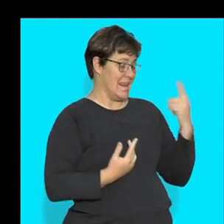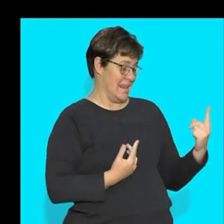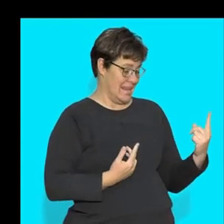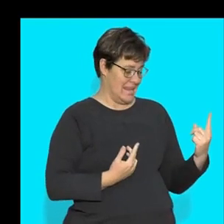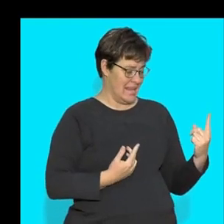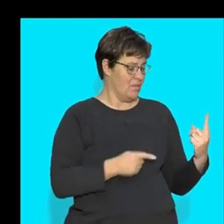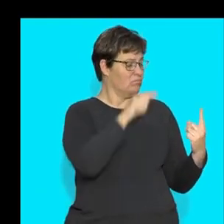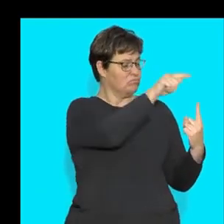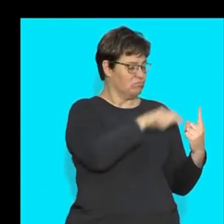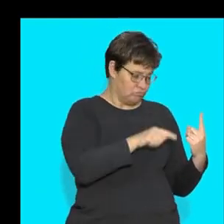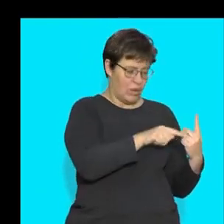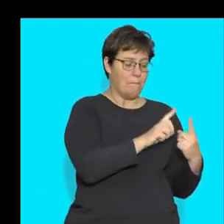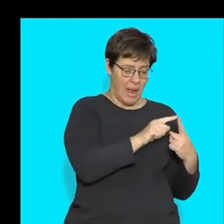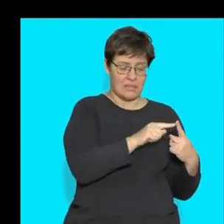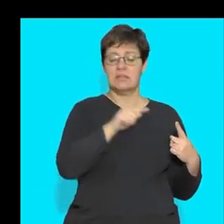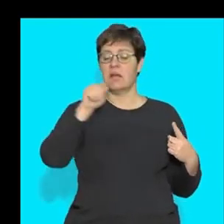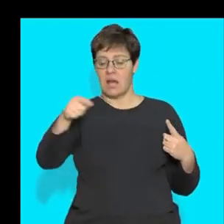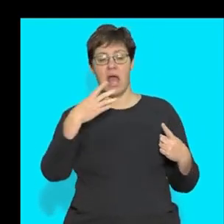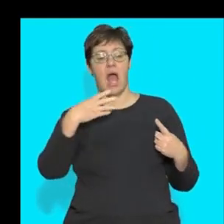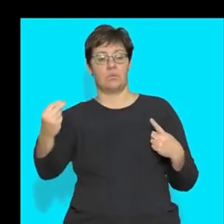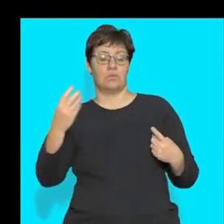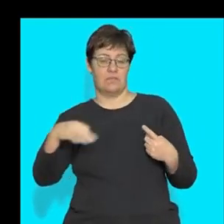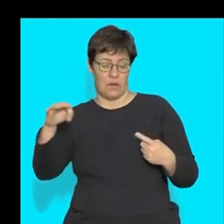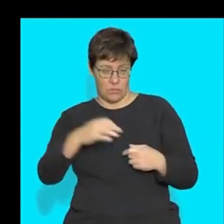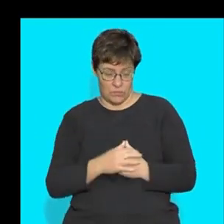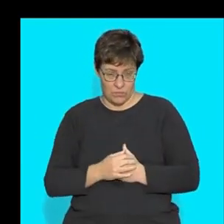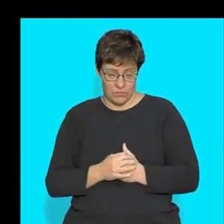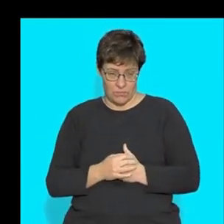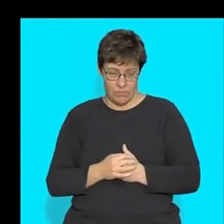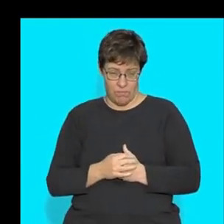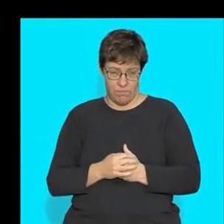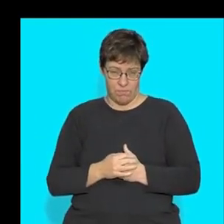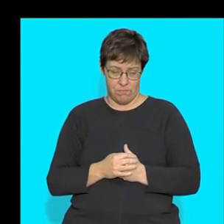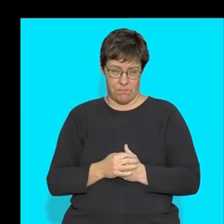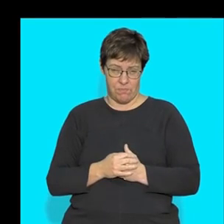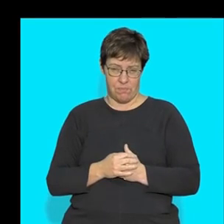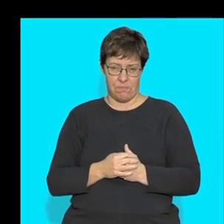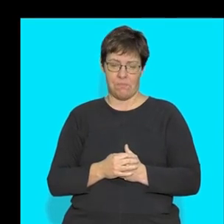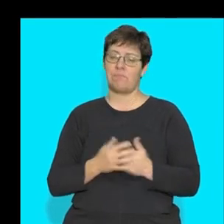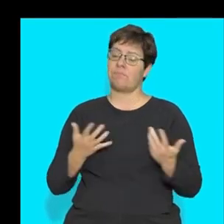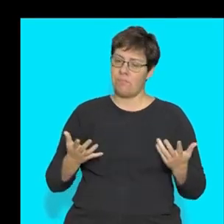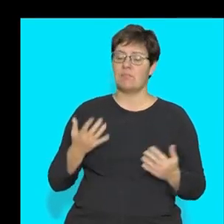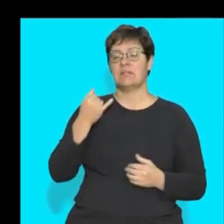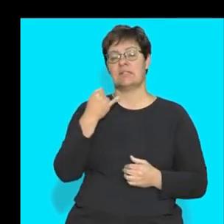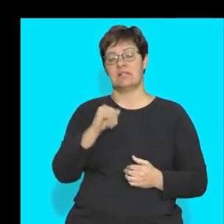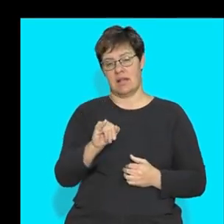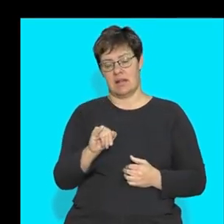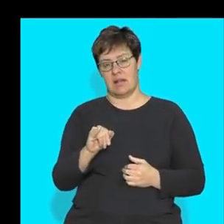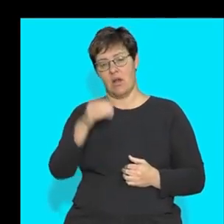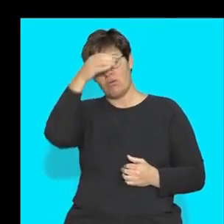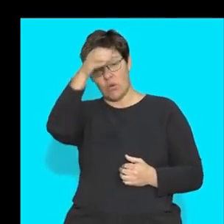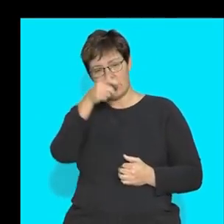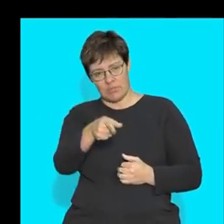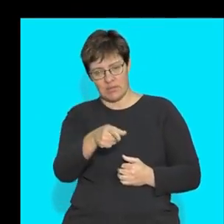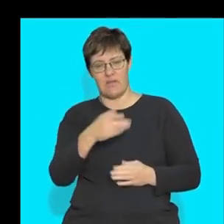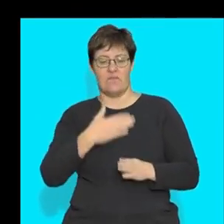it simply just means that many input values can have one output value. It will still be a concept